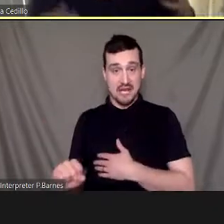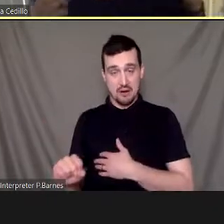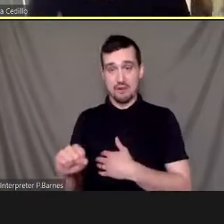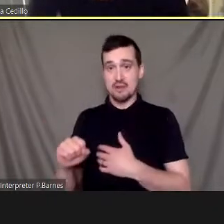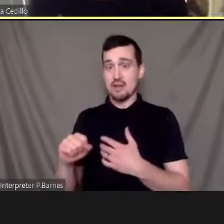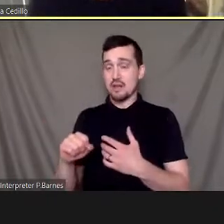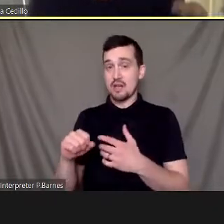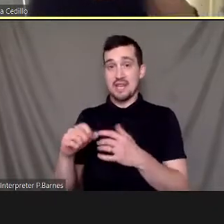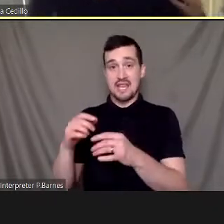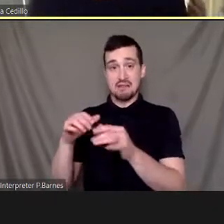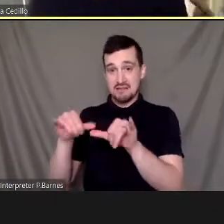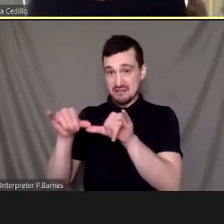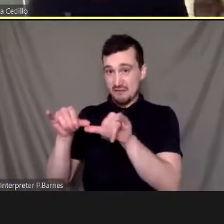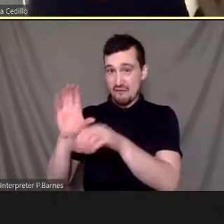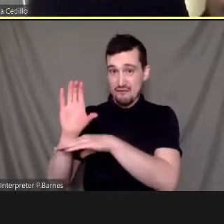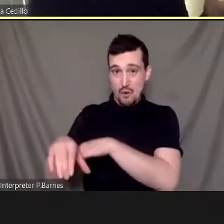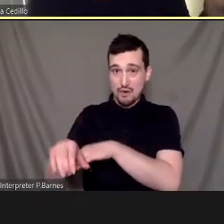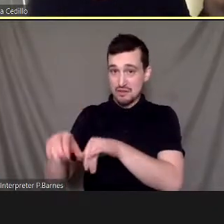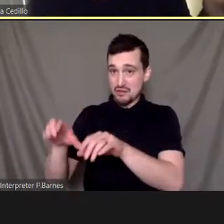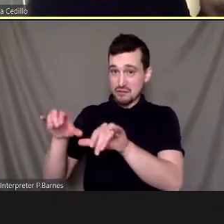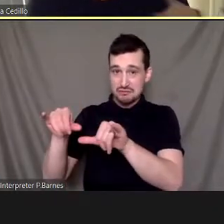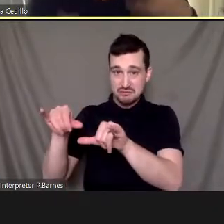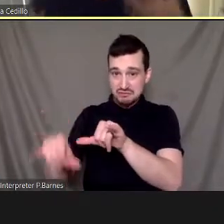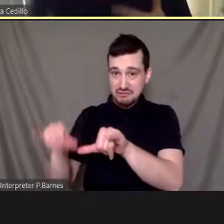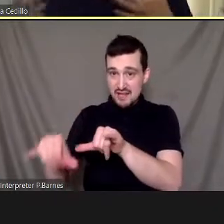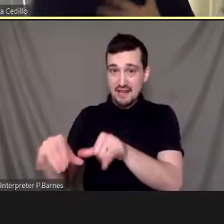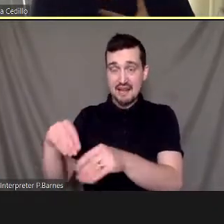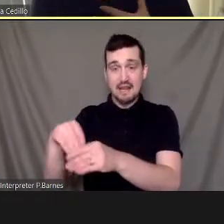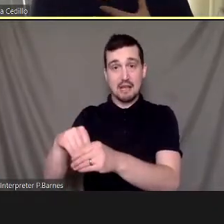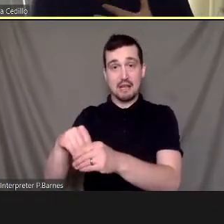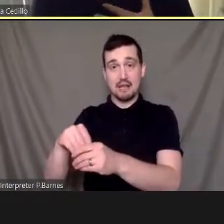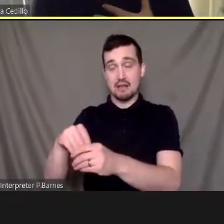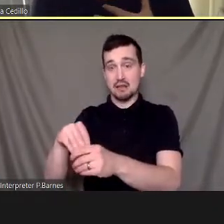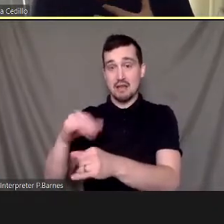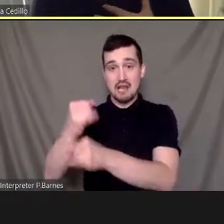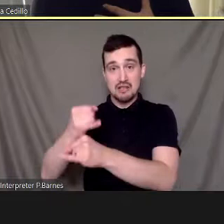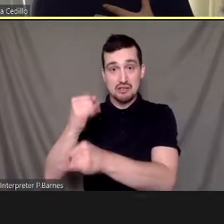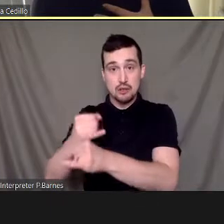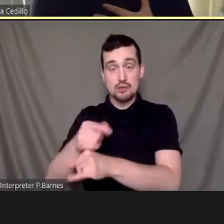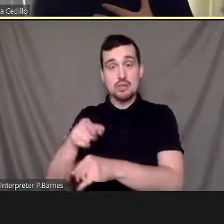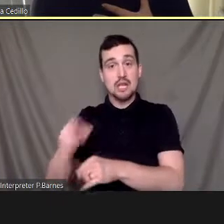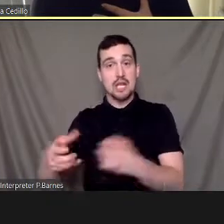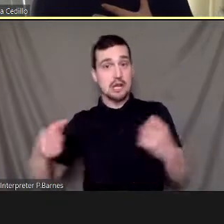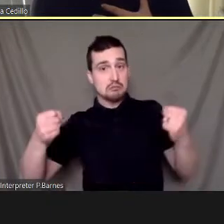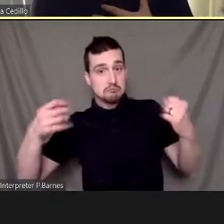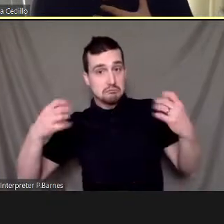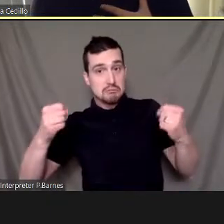he spoke Black ASL, but because all of